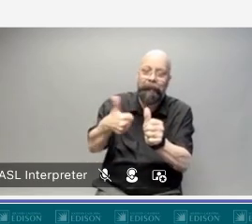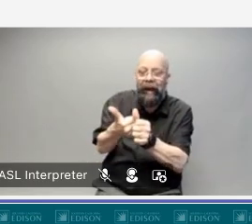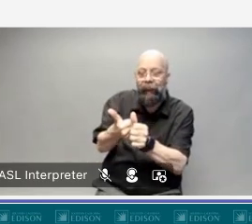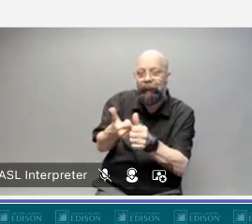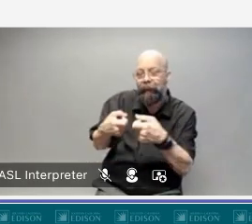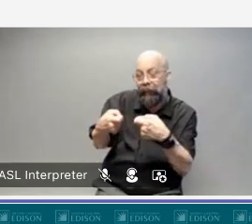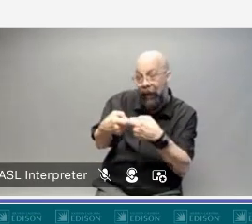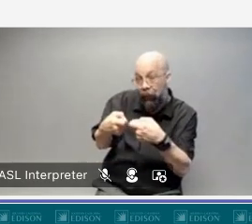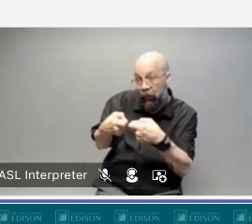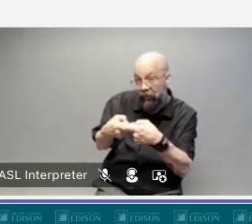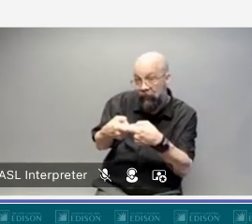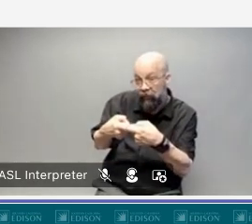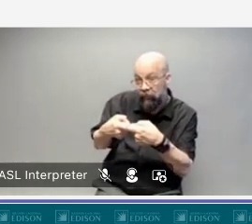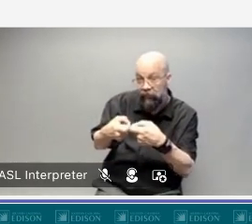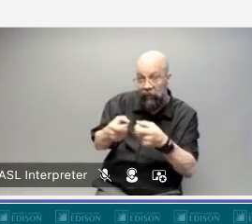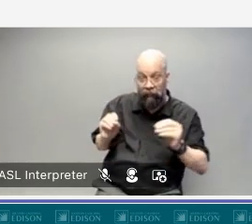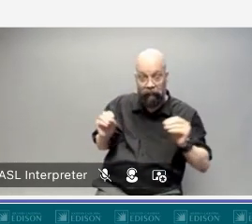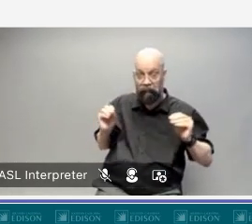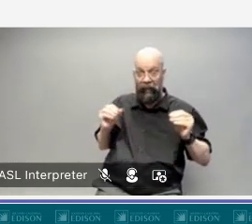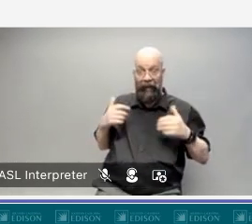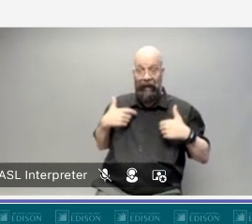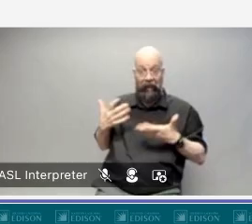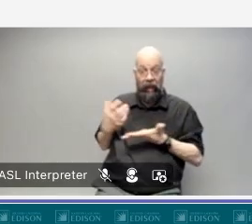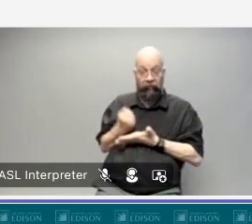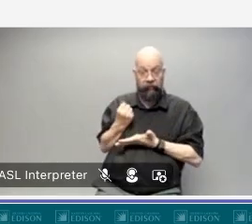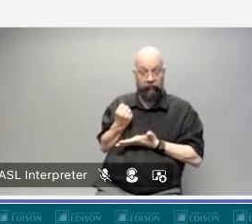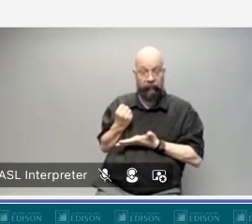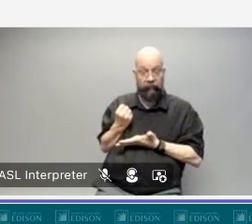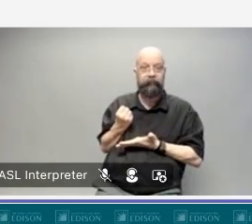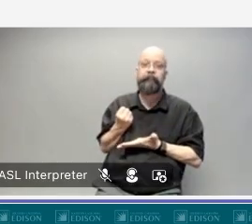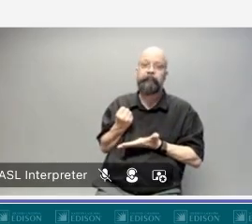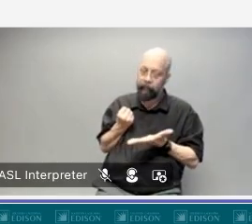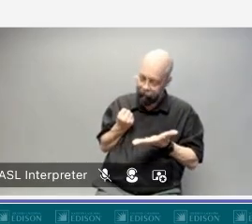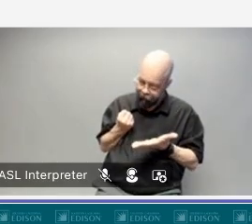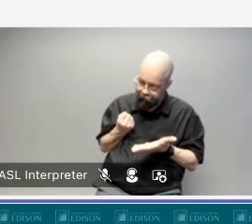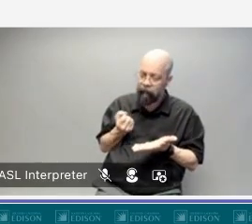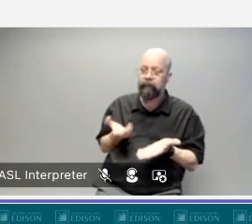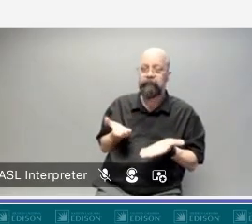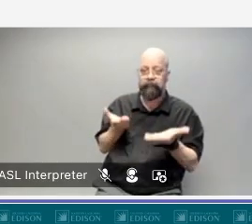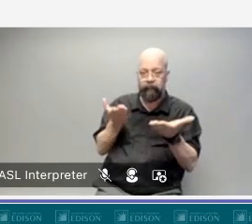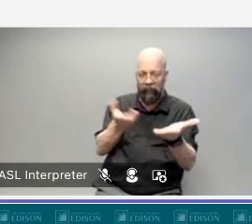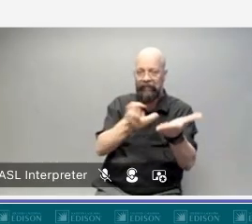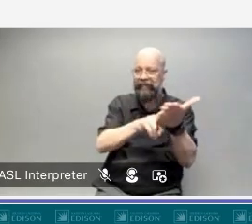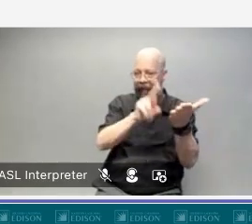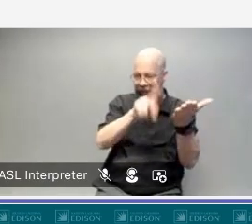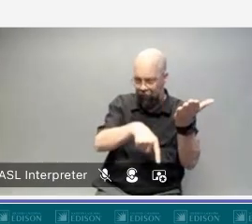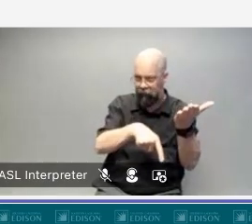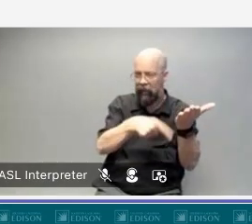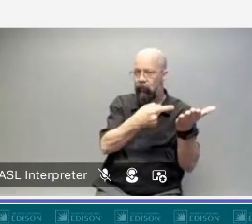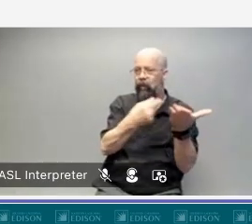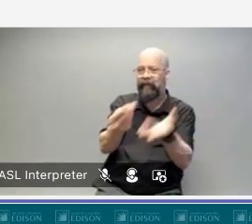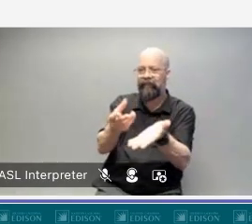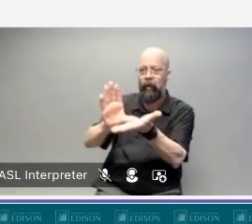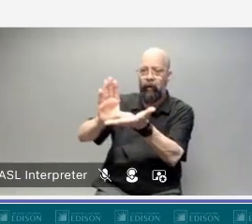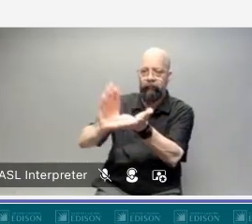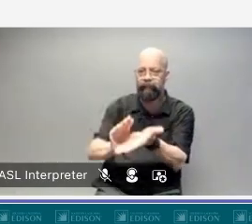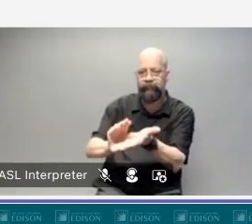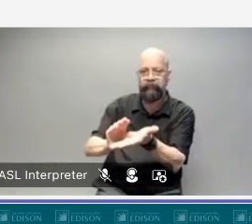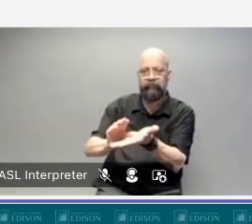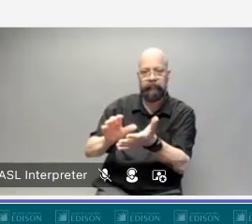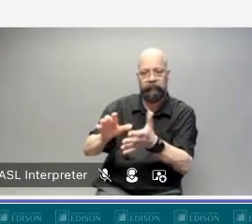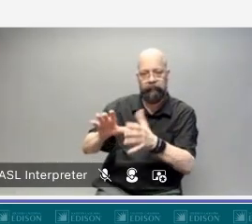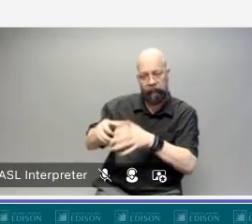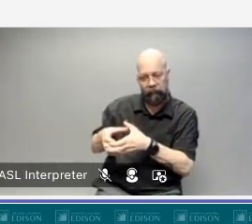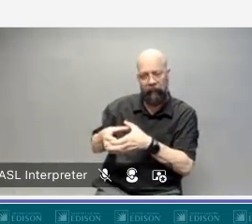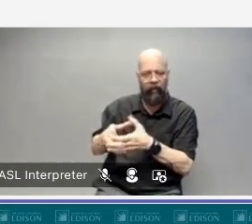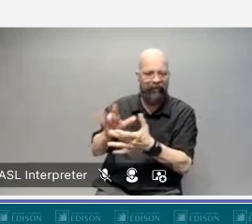if you or someone you know hasn't taken advantage of that program, we ask that you enroll. And we're also putting the links